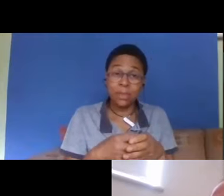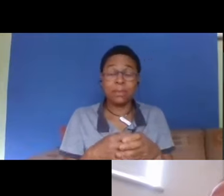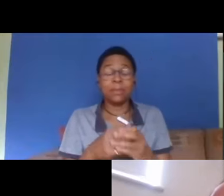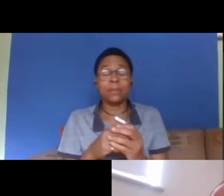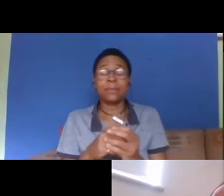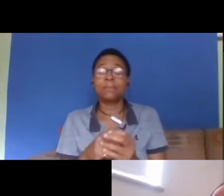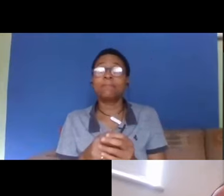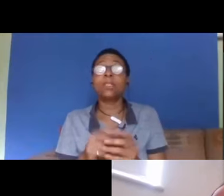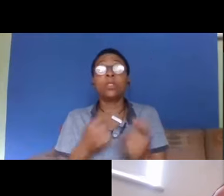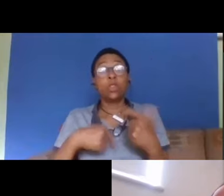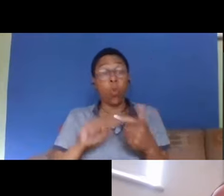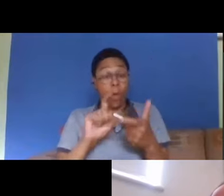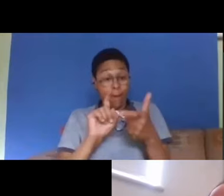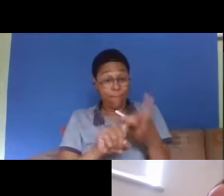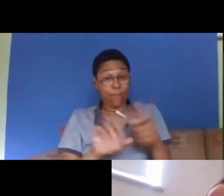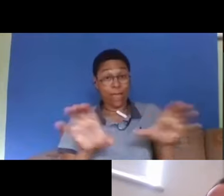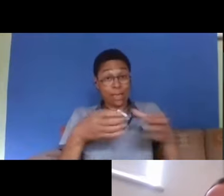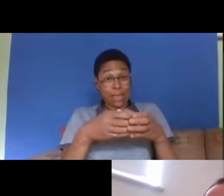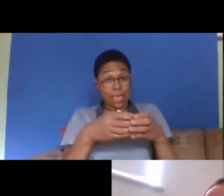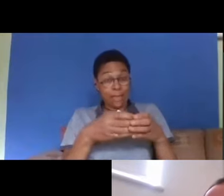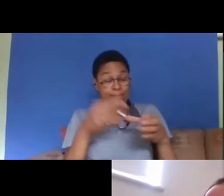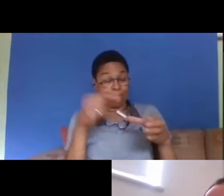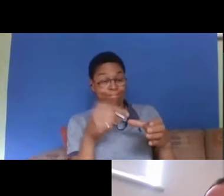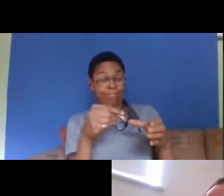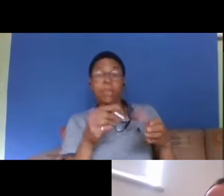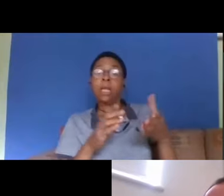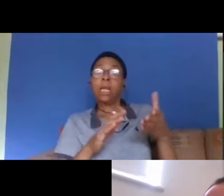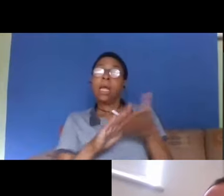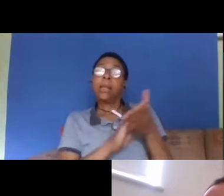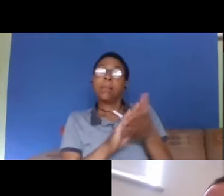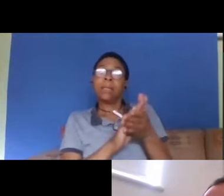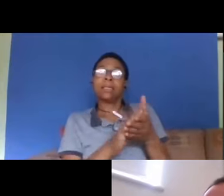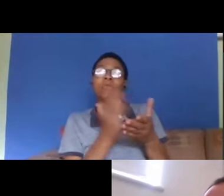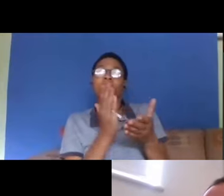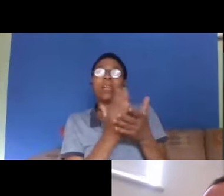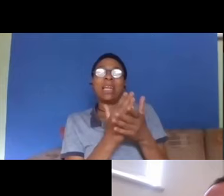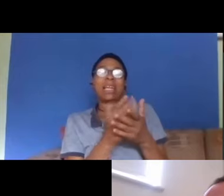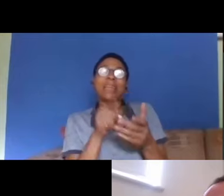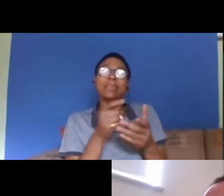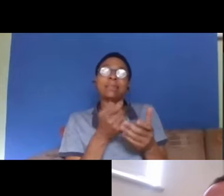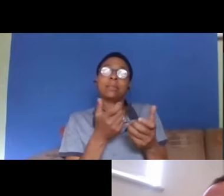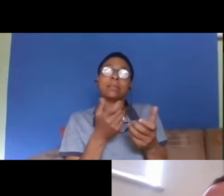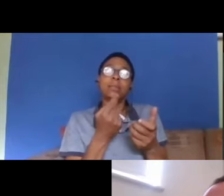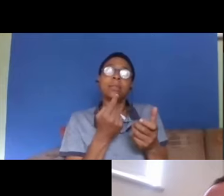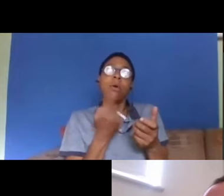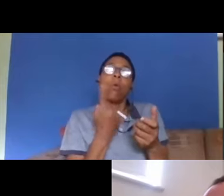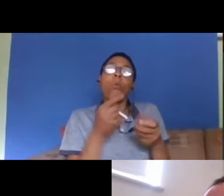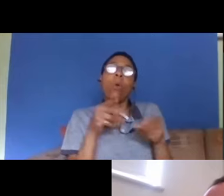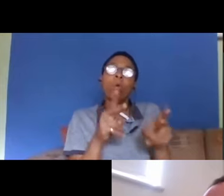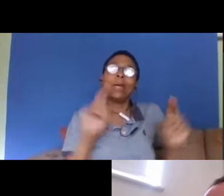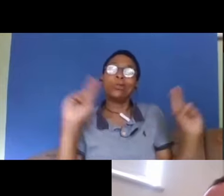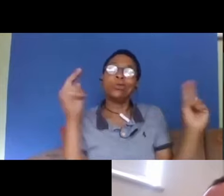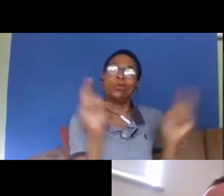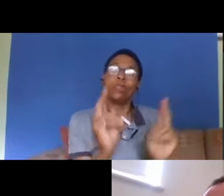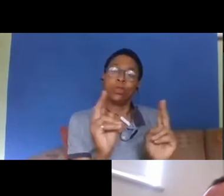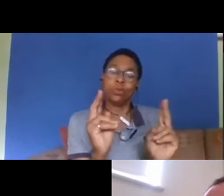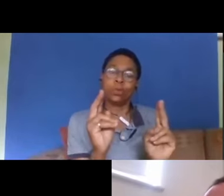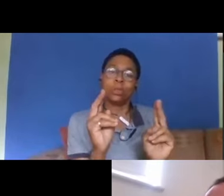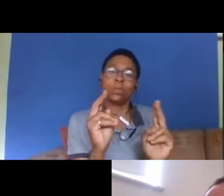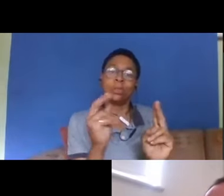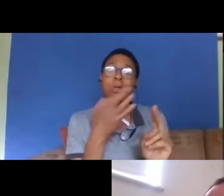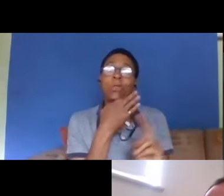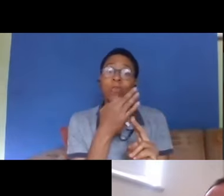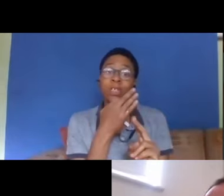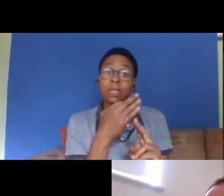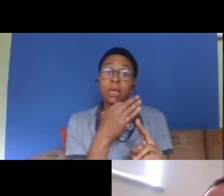the fixed teams is basically a mitigation measure. So, where social distancing cannot